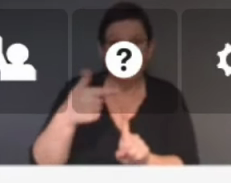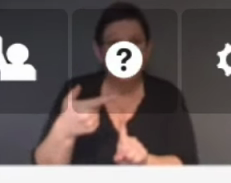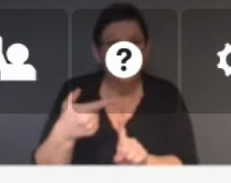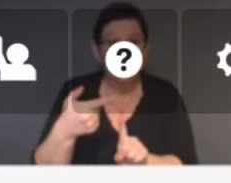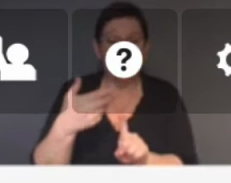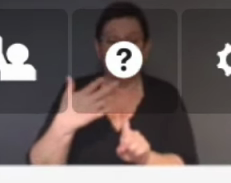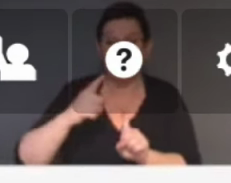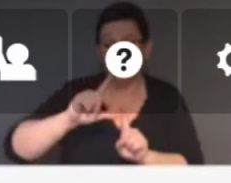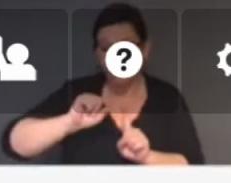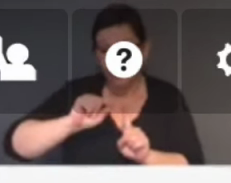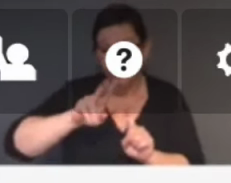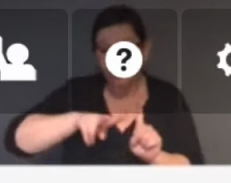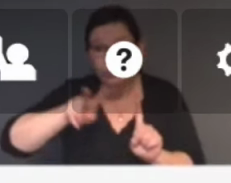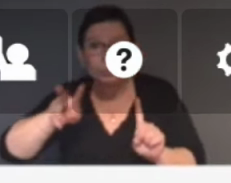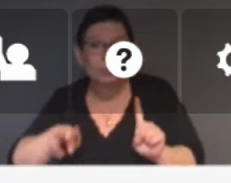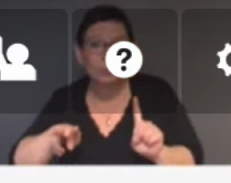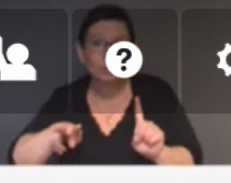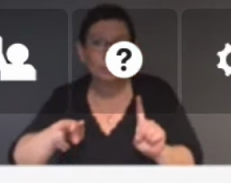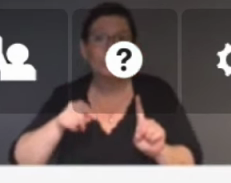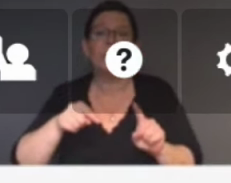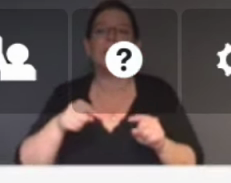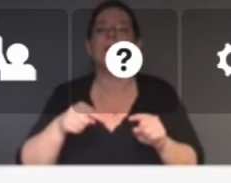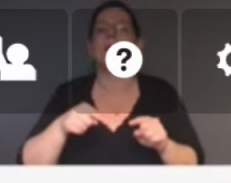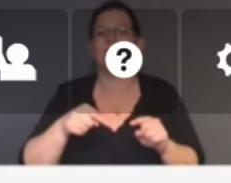personal information and world income.